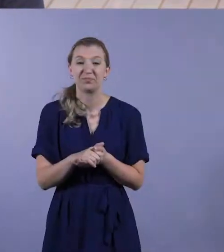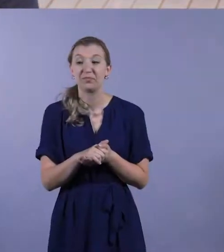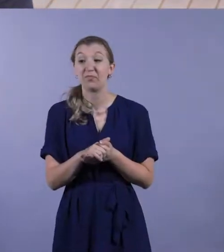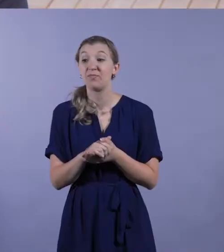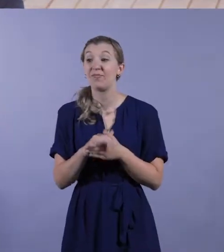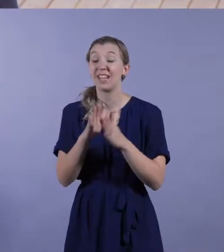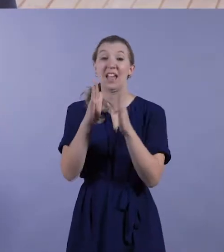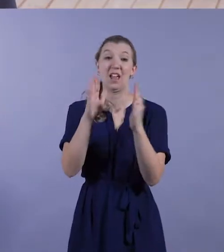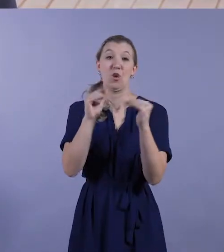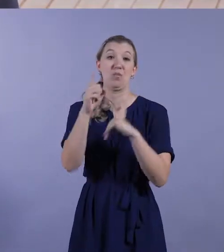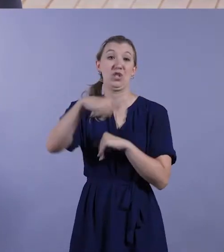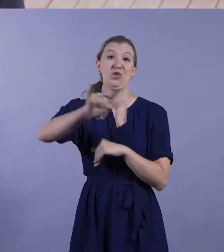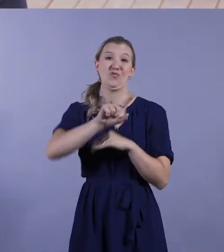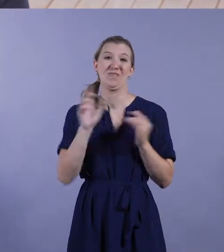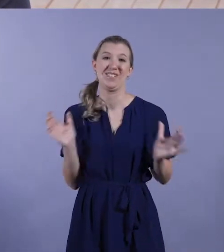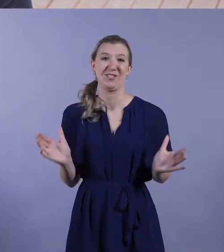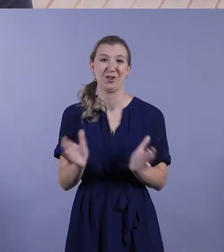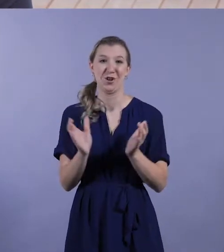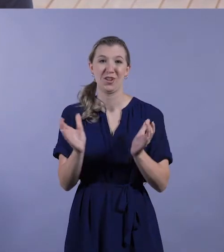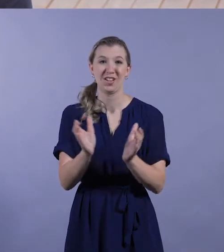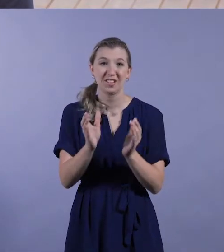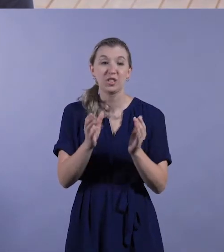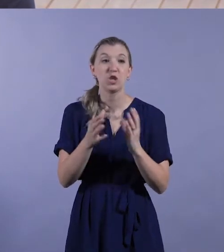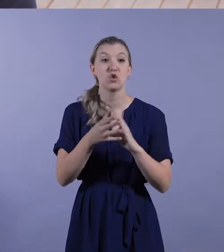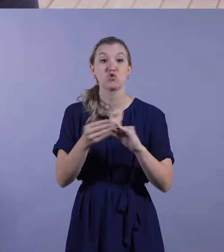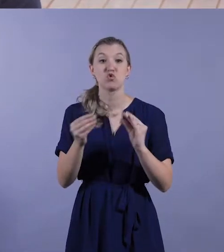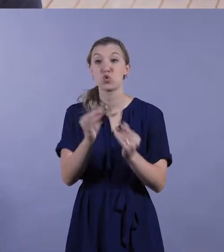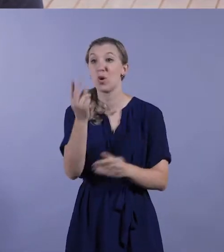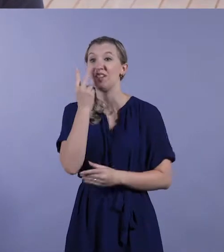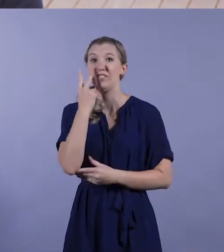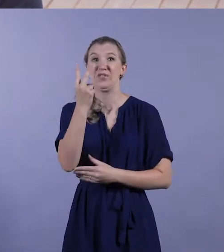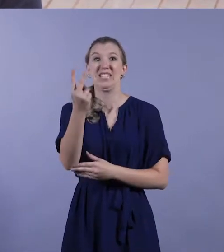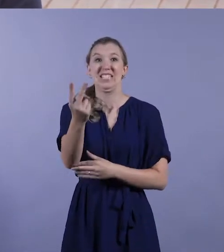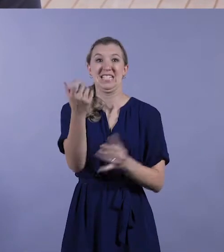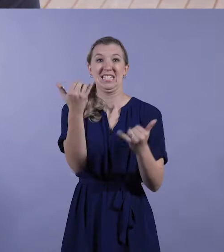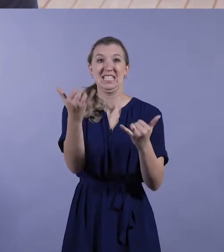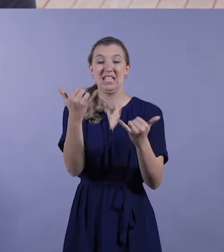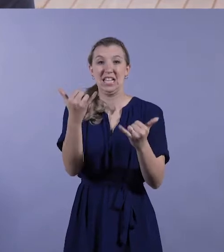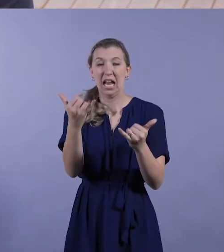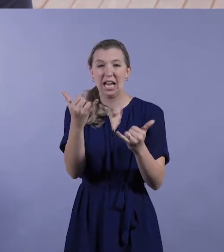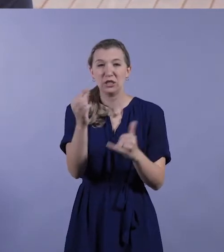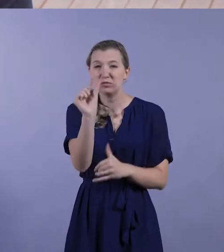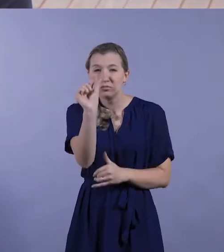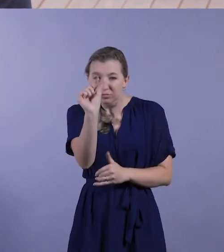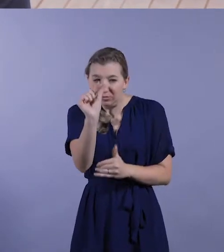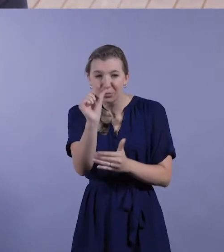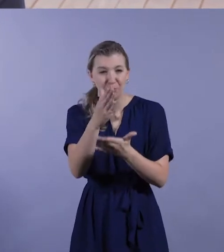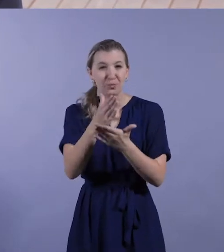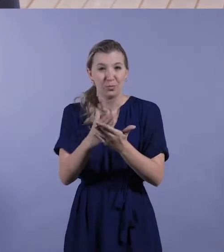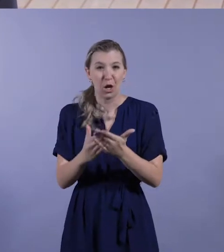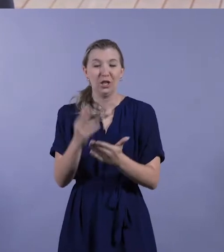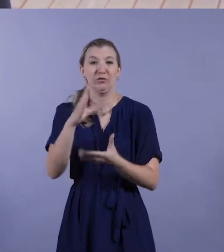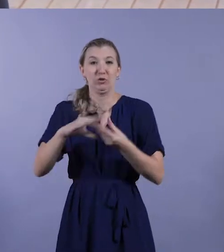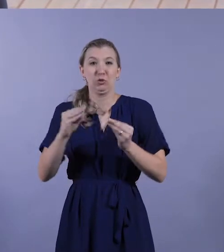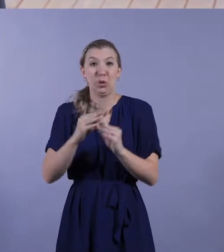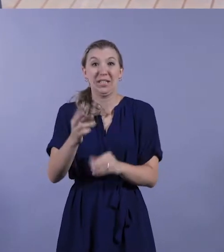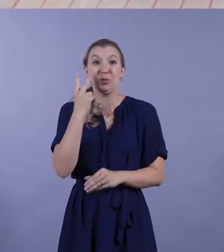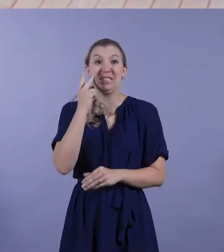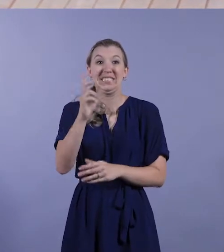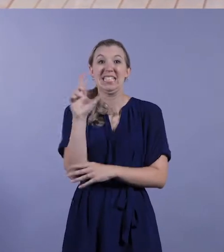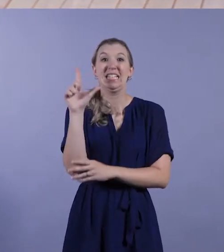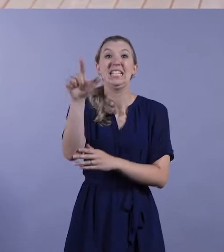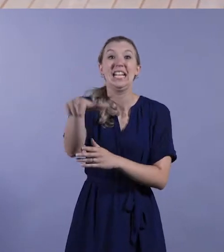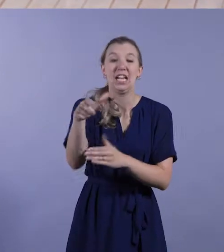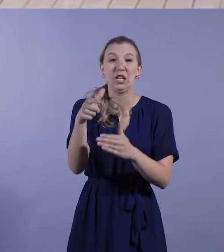I hope you've been encouraged. The stories that you've seen today are but a fraction of the stories that you're going to see in